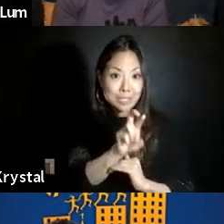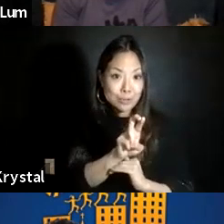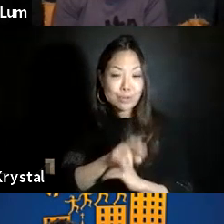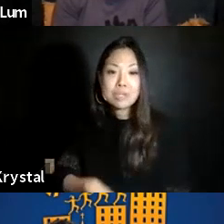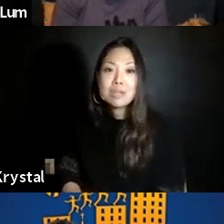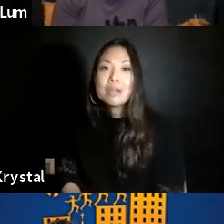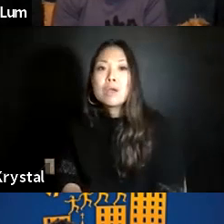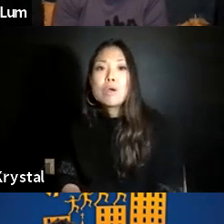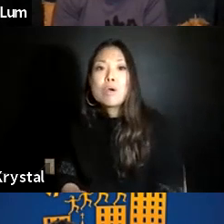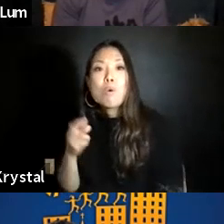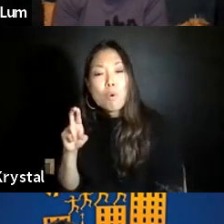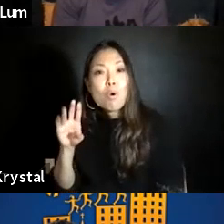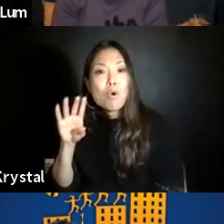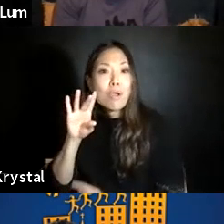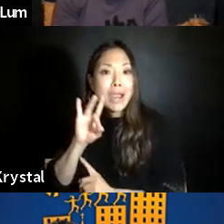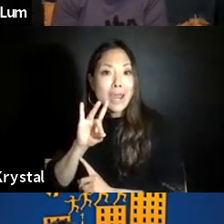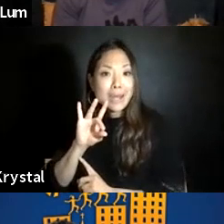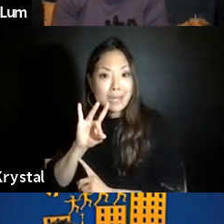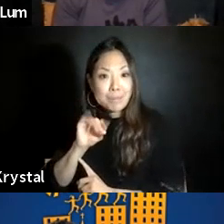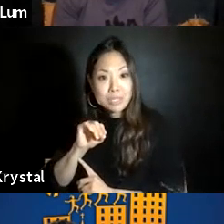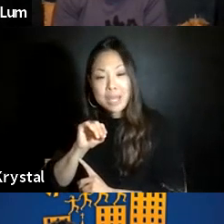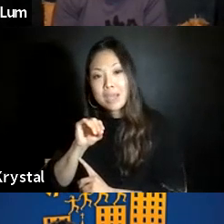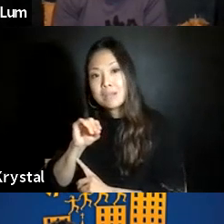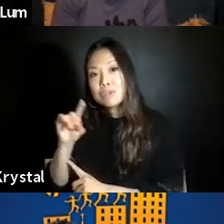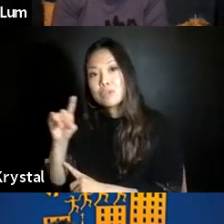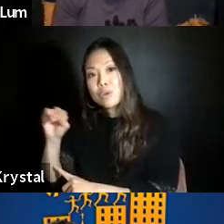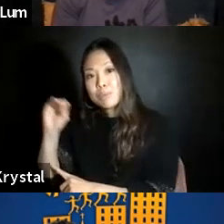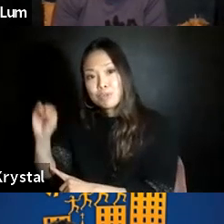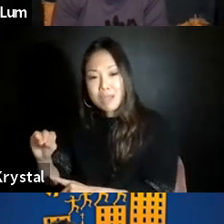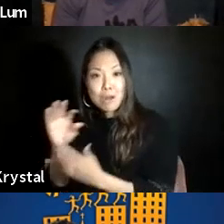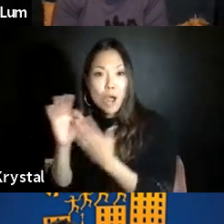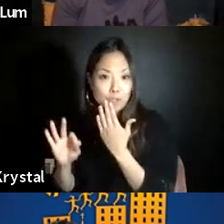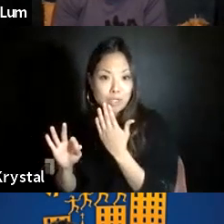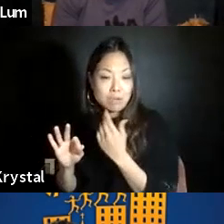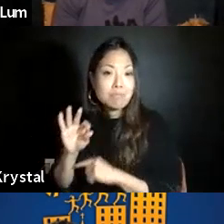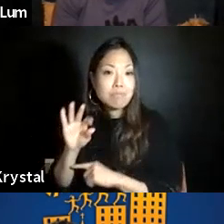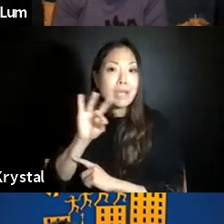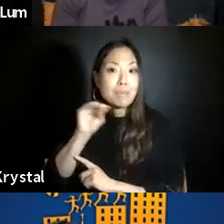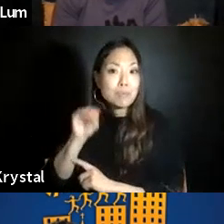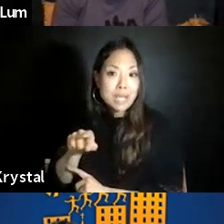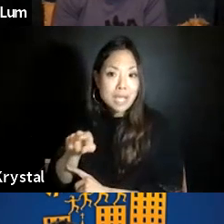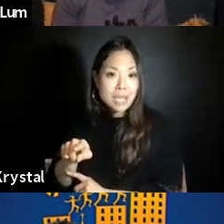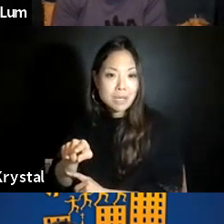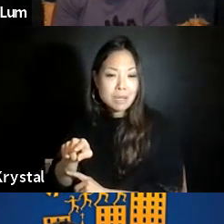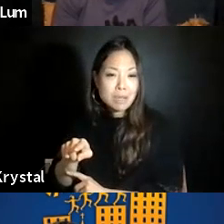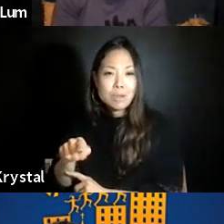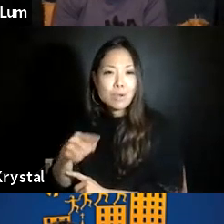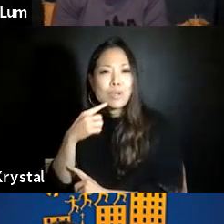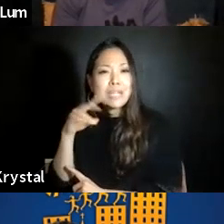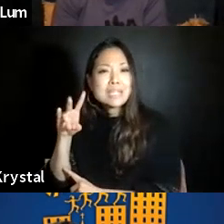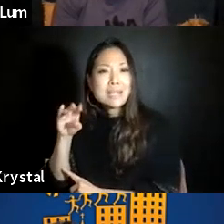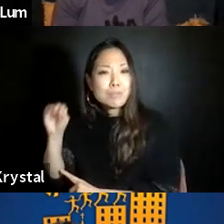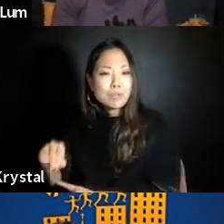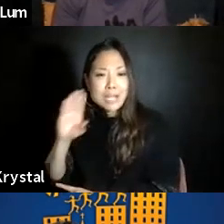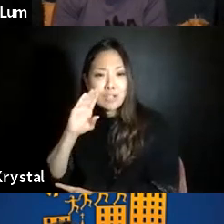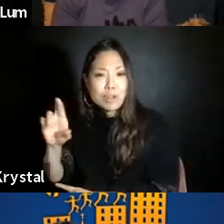an 80-20 option where within the 80%, which is you say 70% was straight